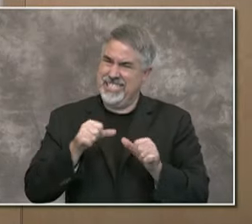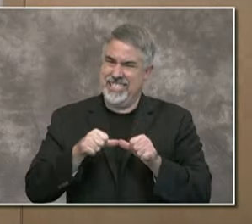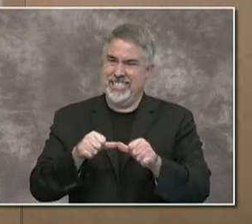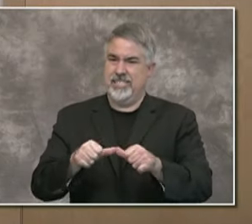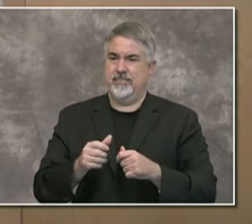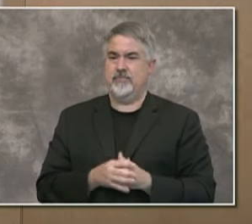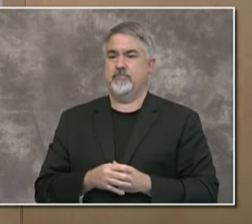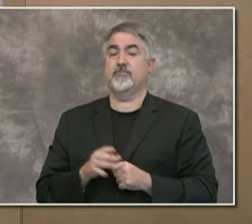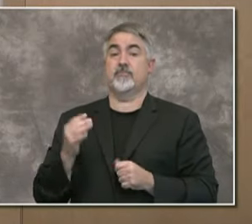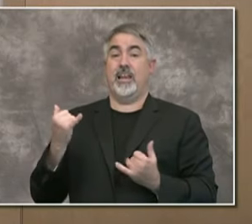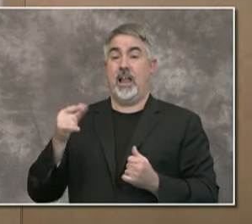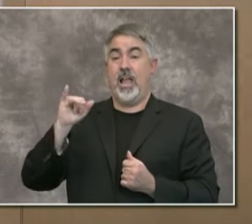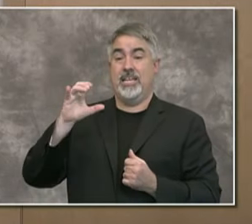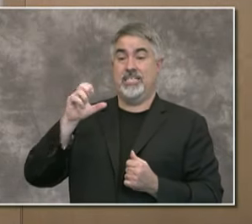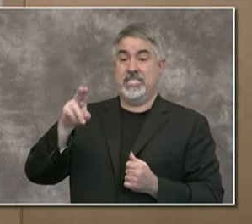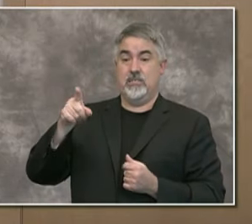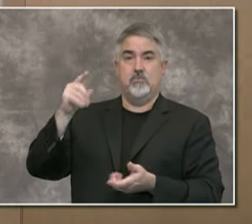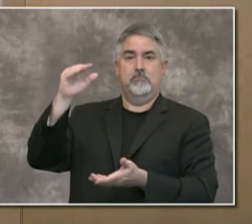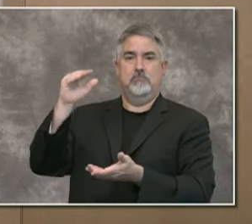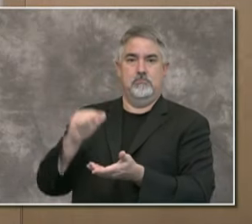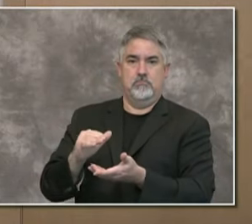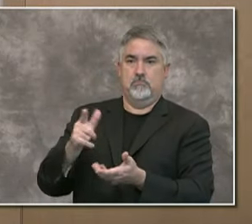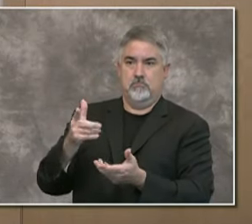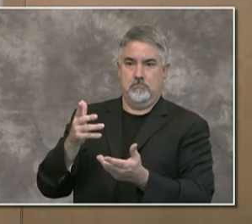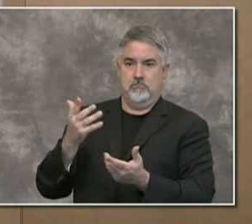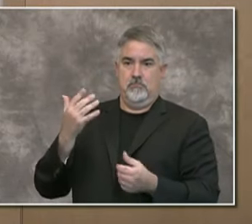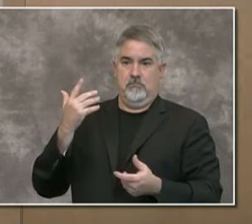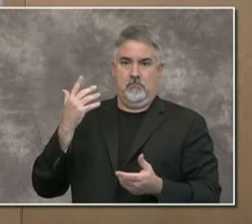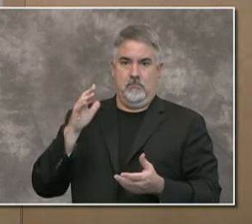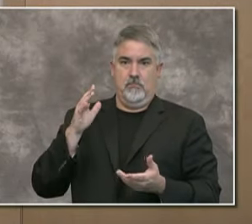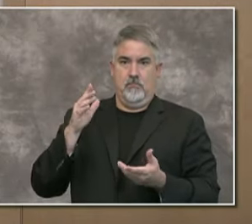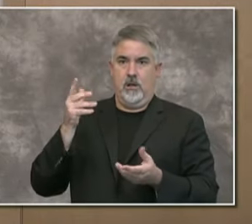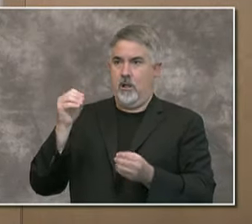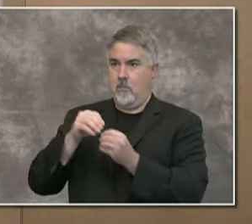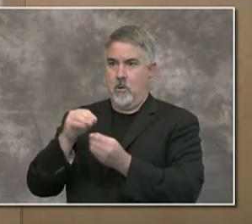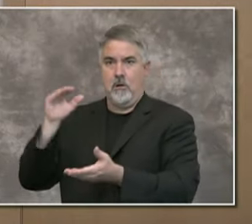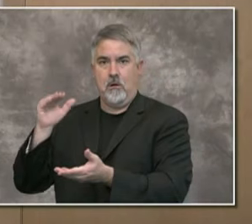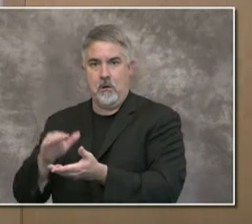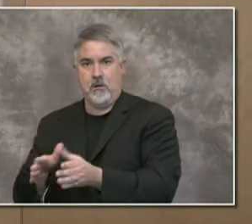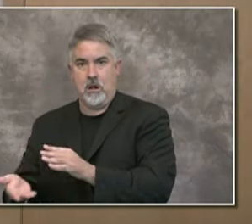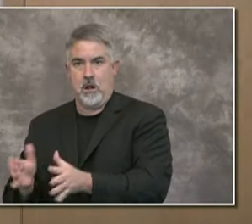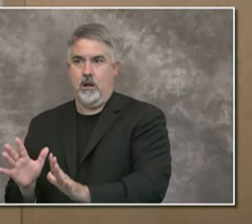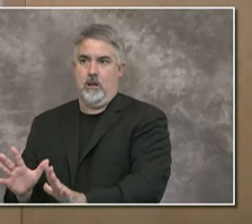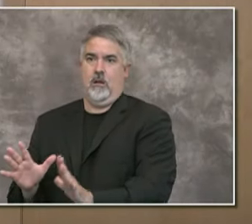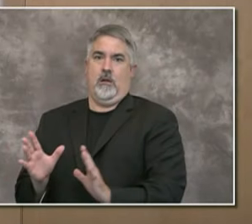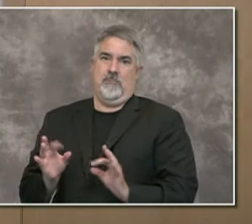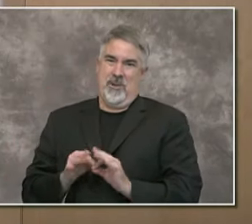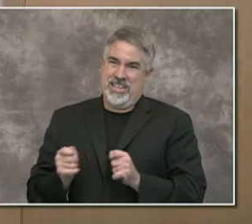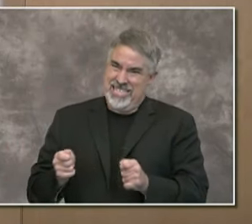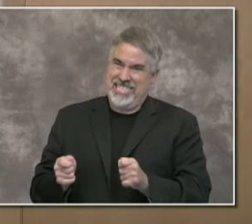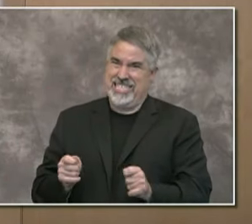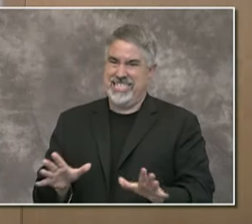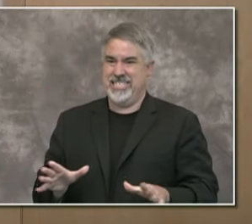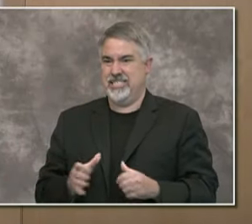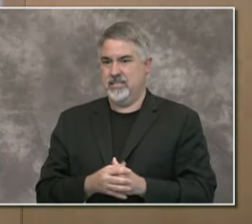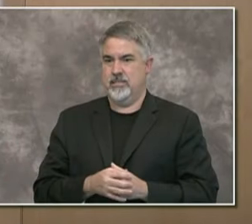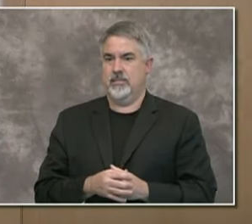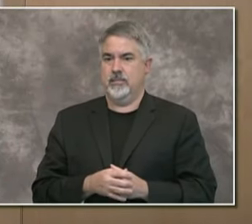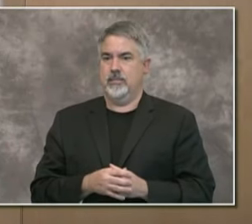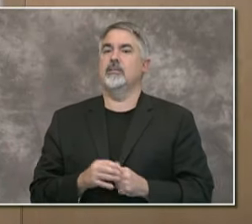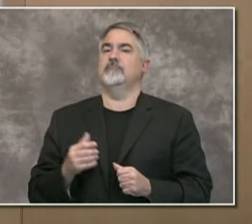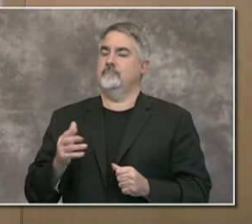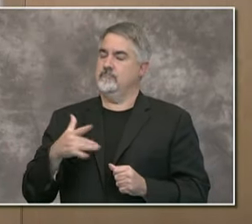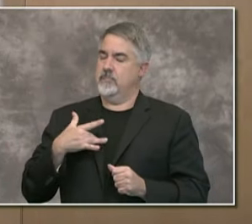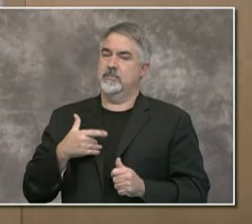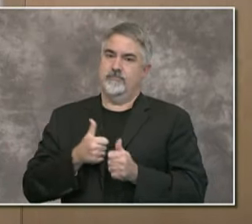ICU admissions, and obviously less deaths. So we believe what we've done here in San Diego